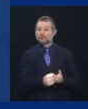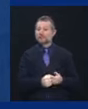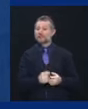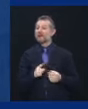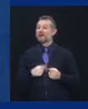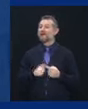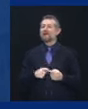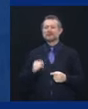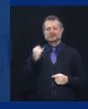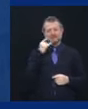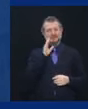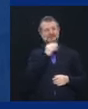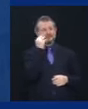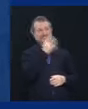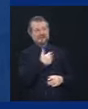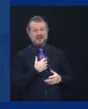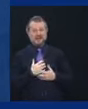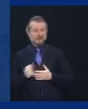out, they're right.